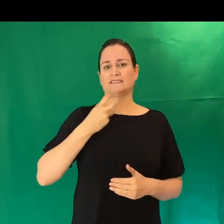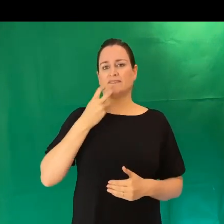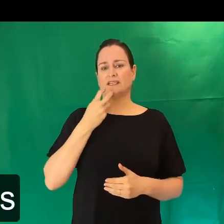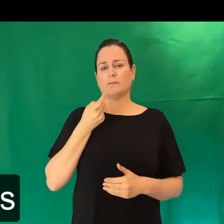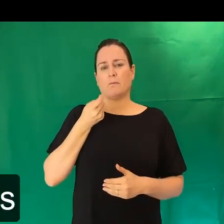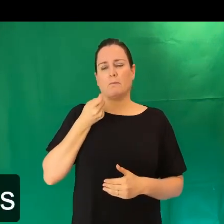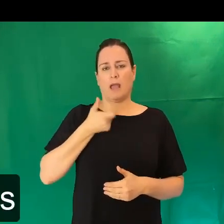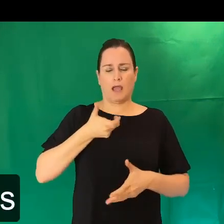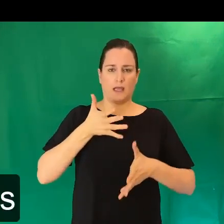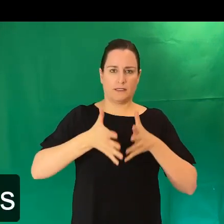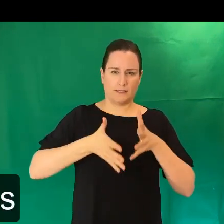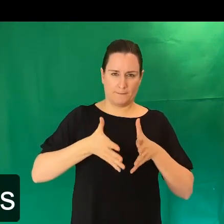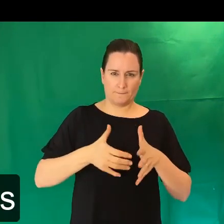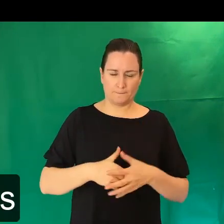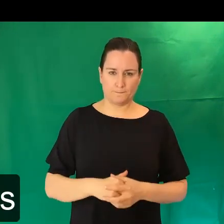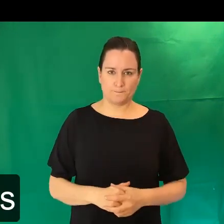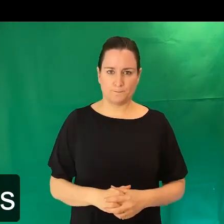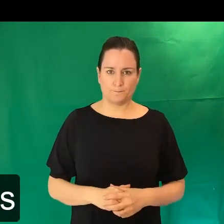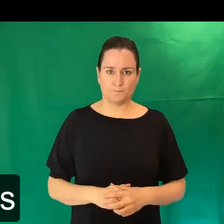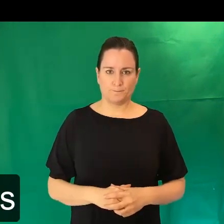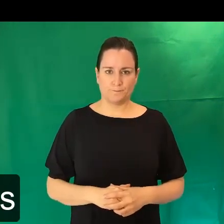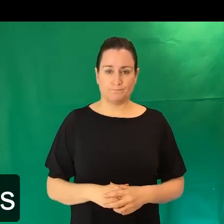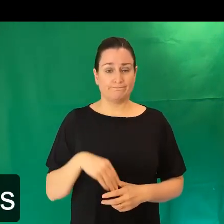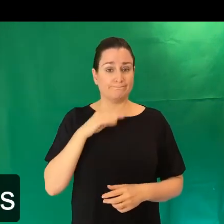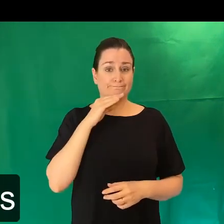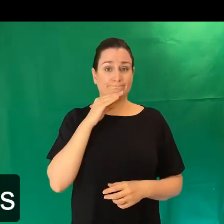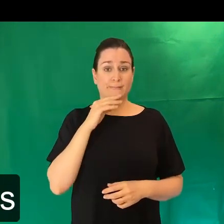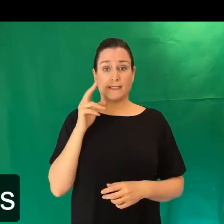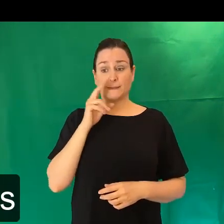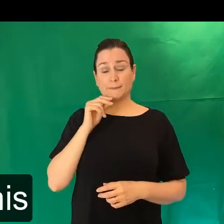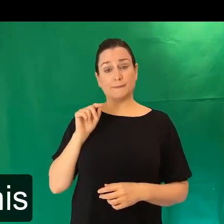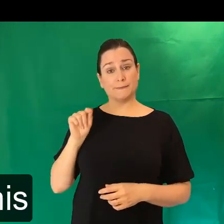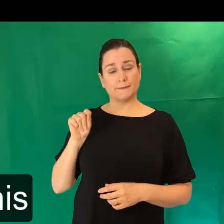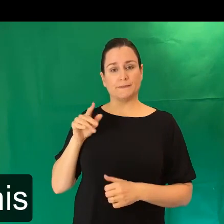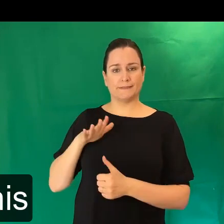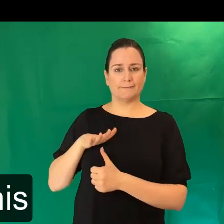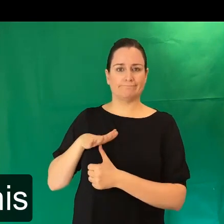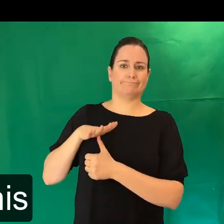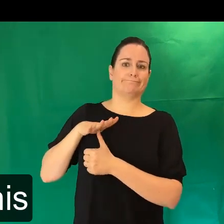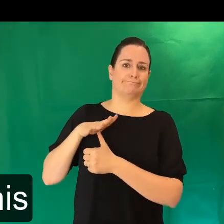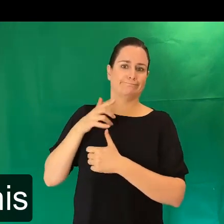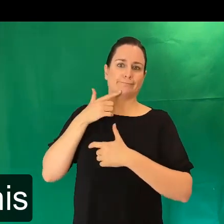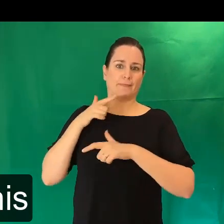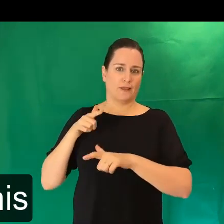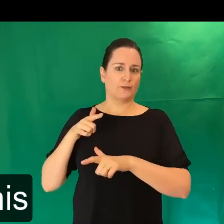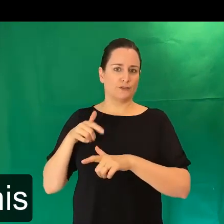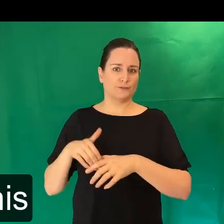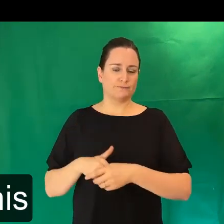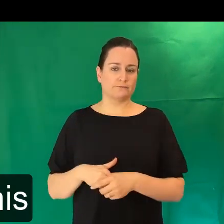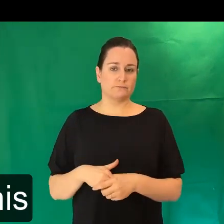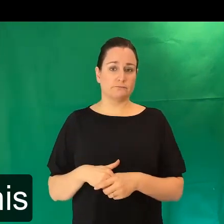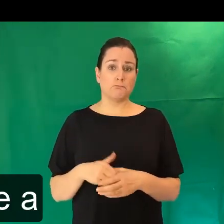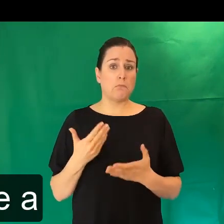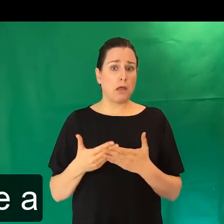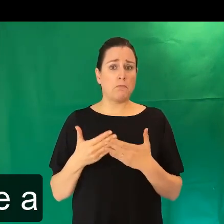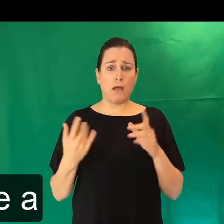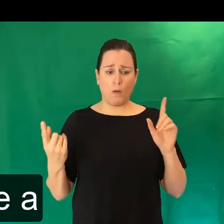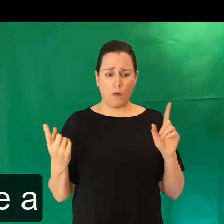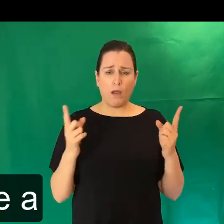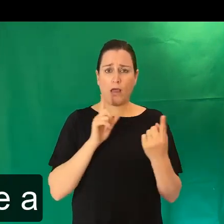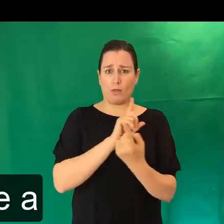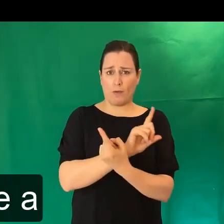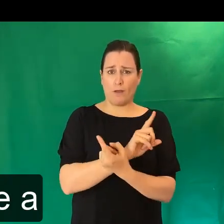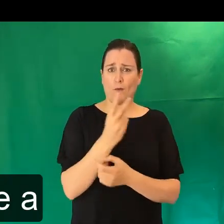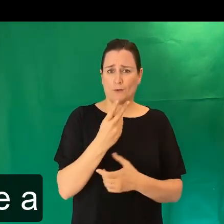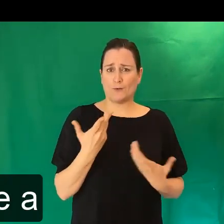expressed in spoken language. So the spoken language is here, the base language. Of course, this can be the other